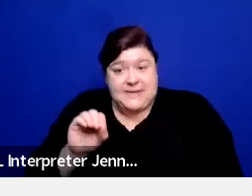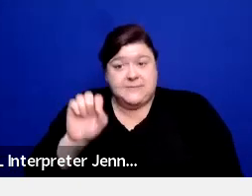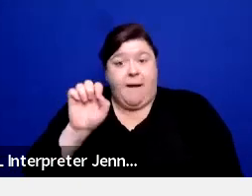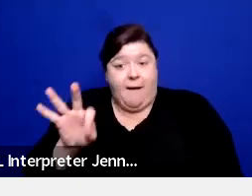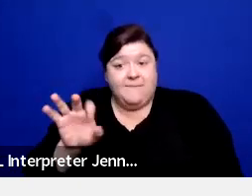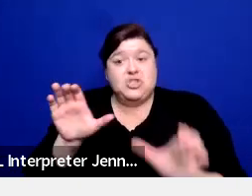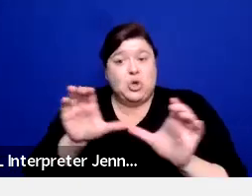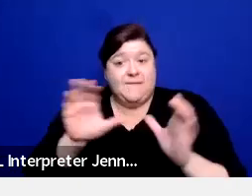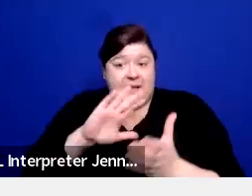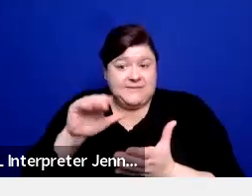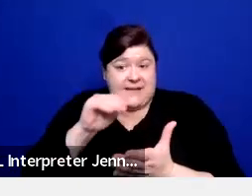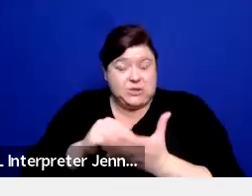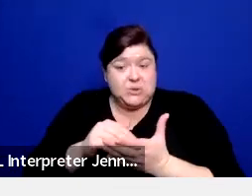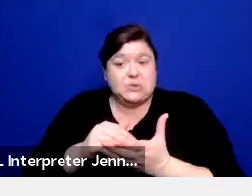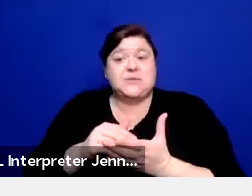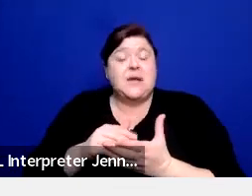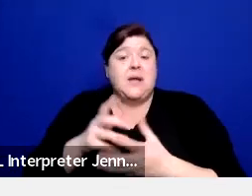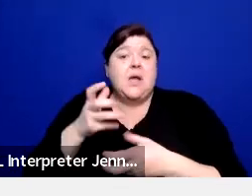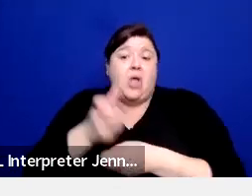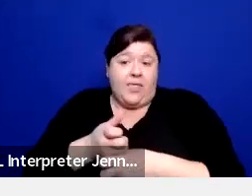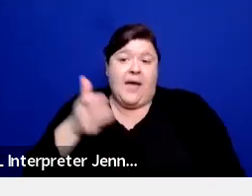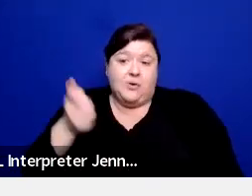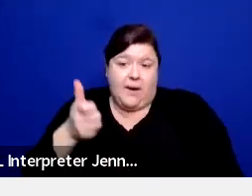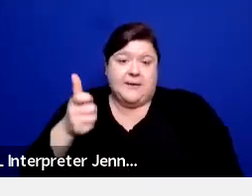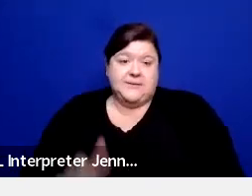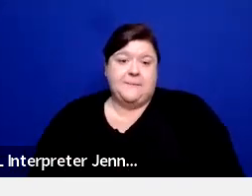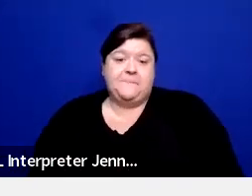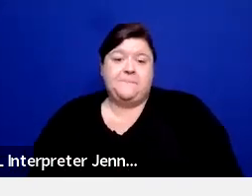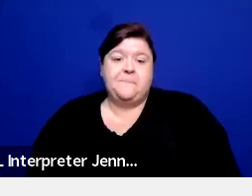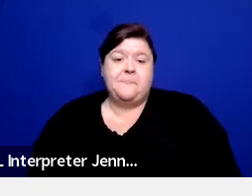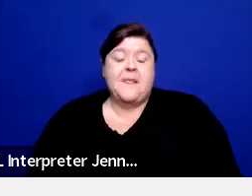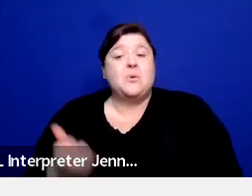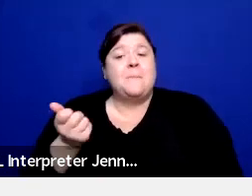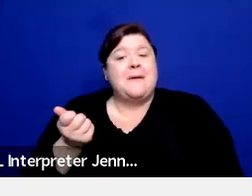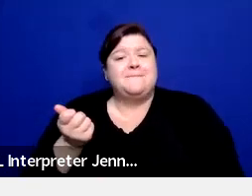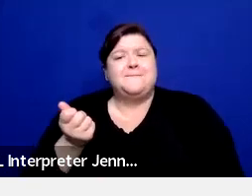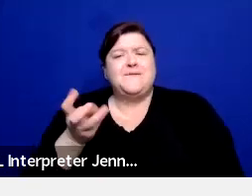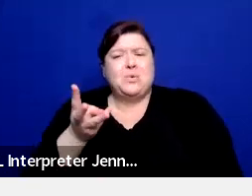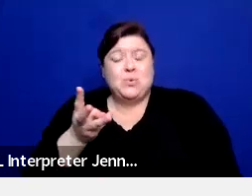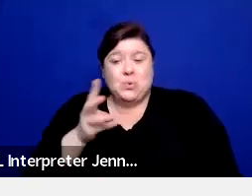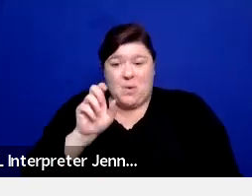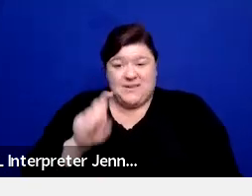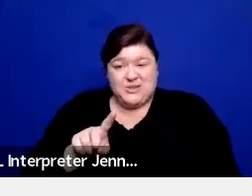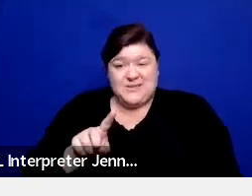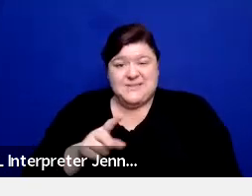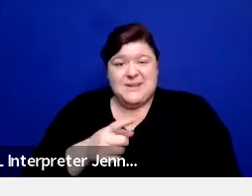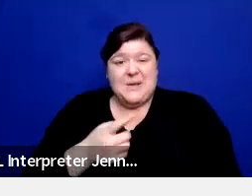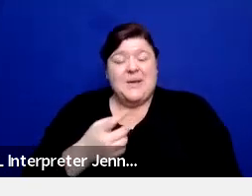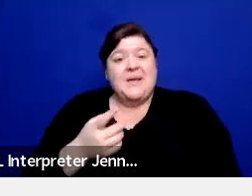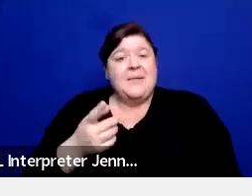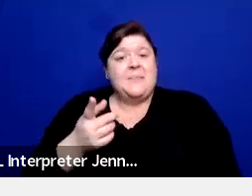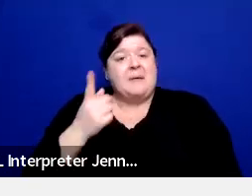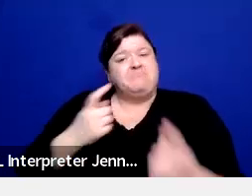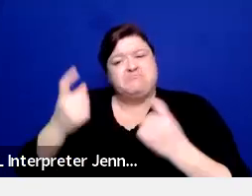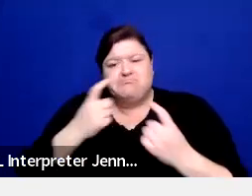certified centers were able to receive that grant. There's been a couple questions that we've been getting